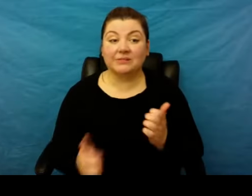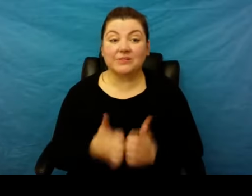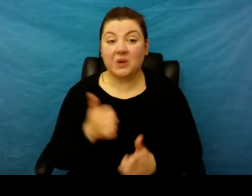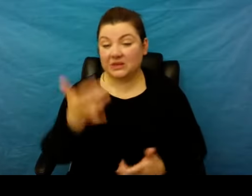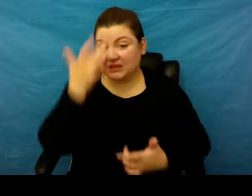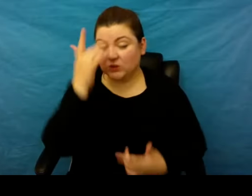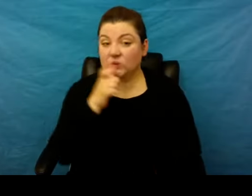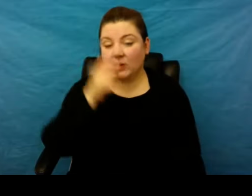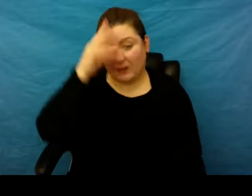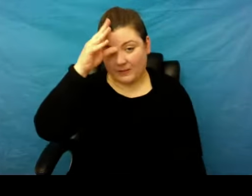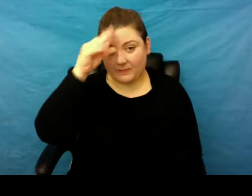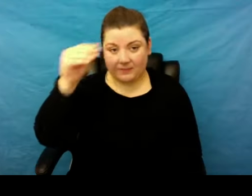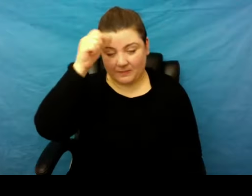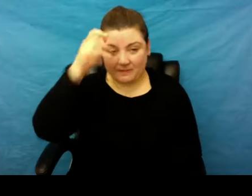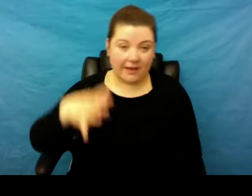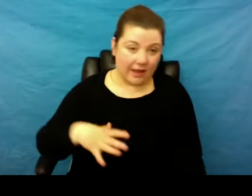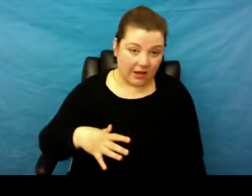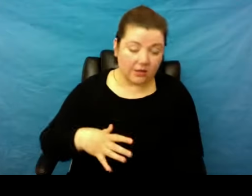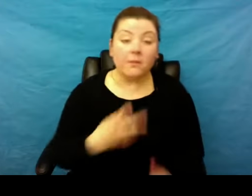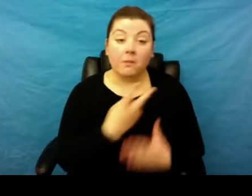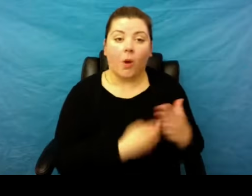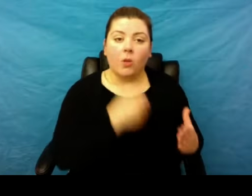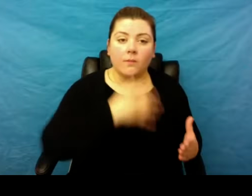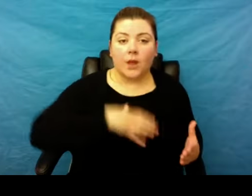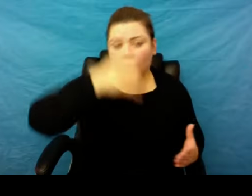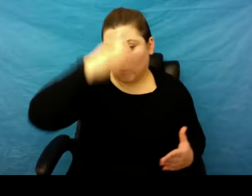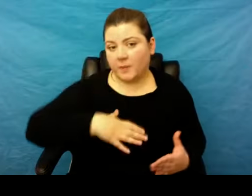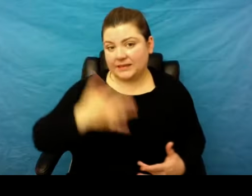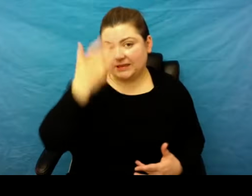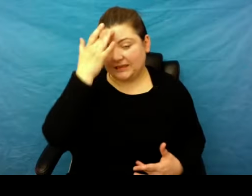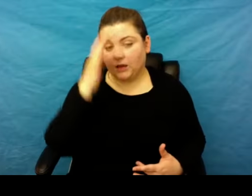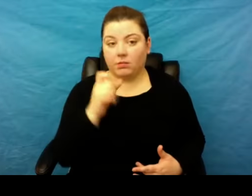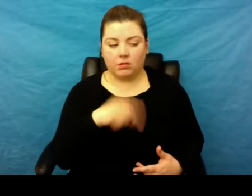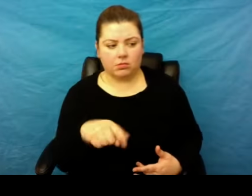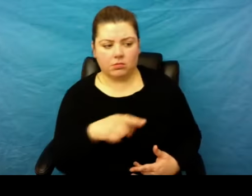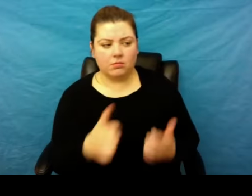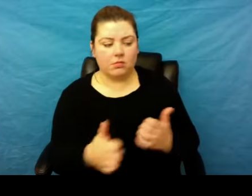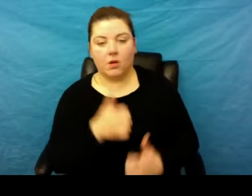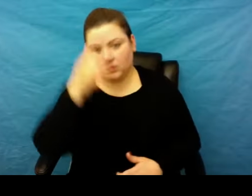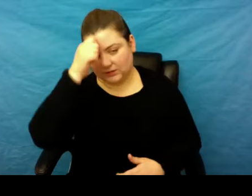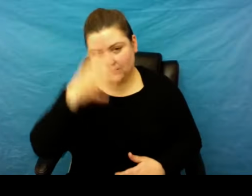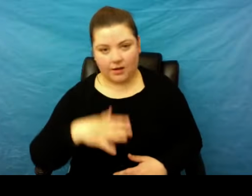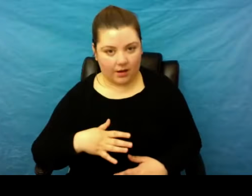disease. It affects men and women, but we're seeing more men. But